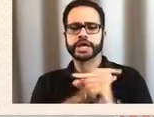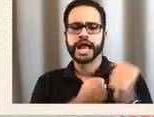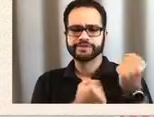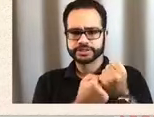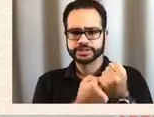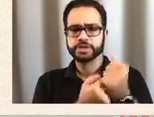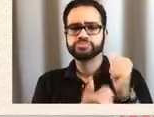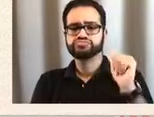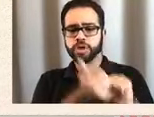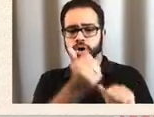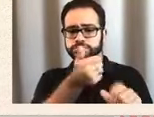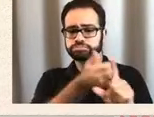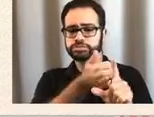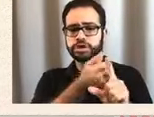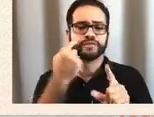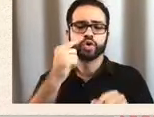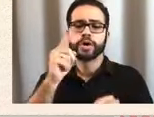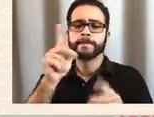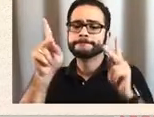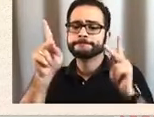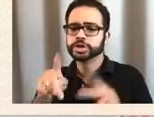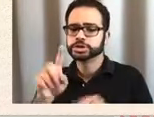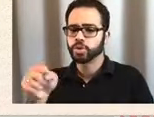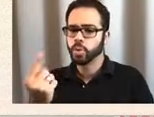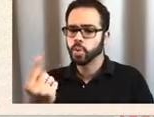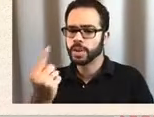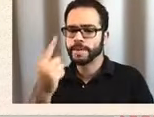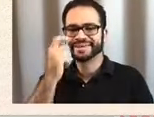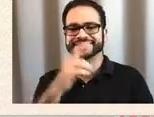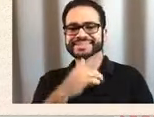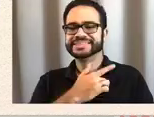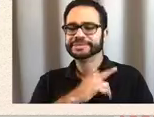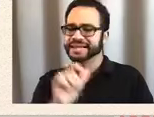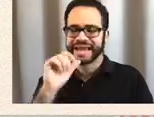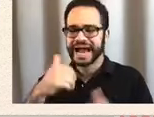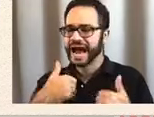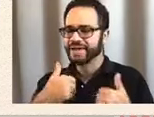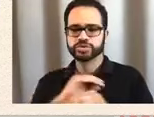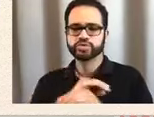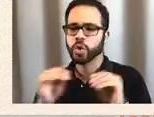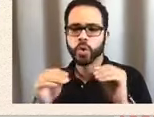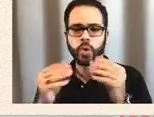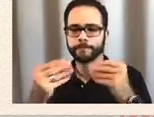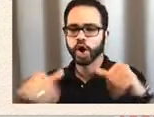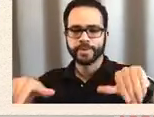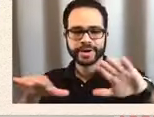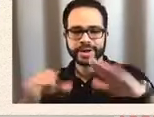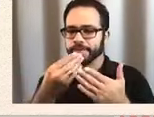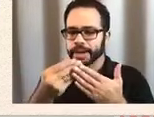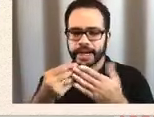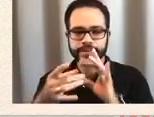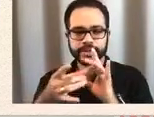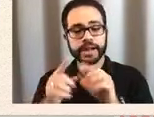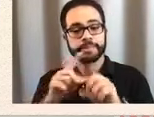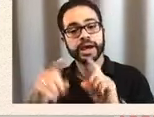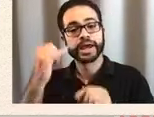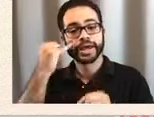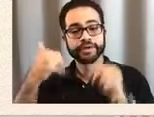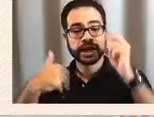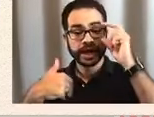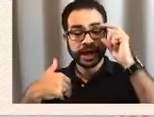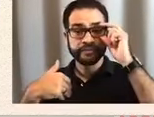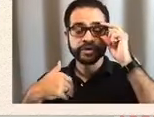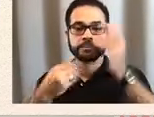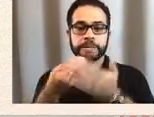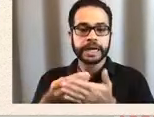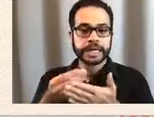person only because typically there is no property. But if there is property, so if the individual maybe